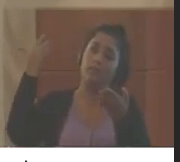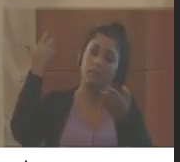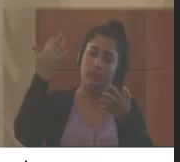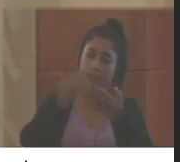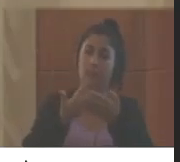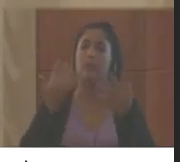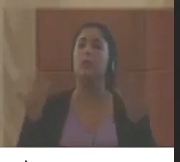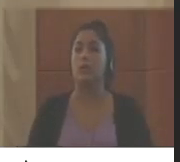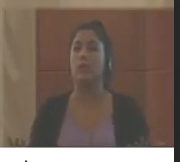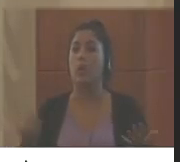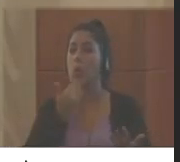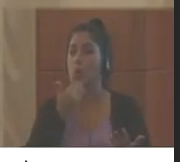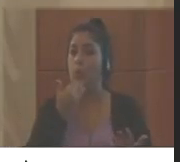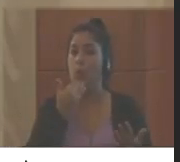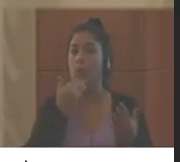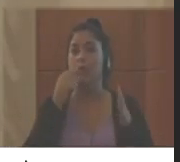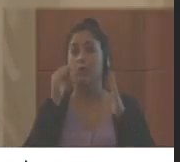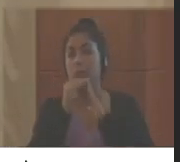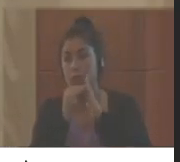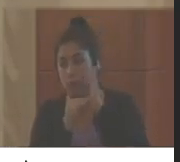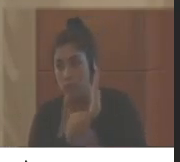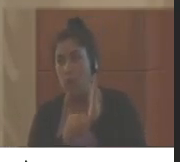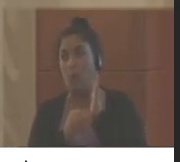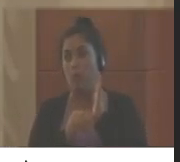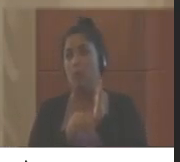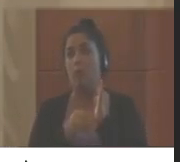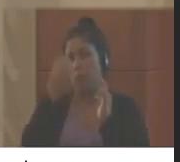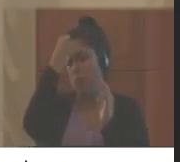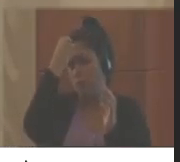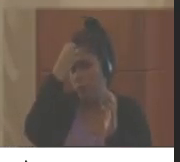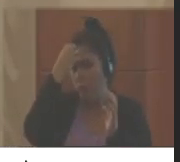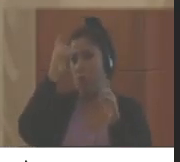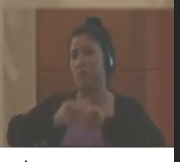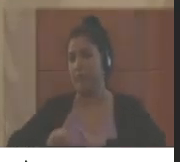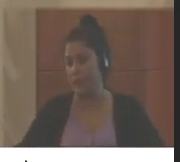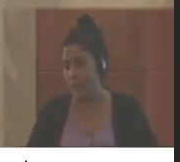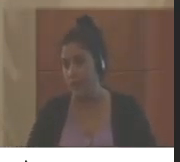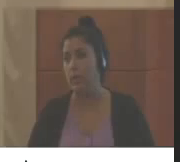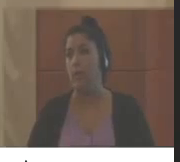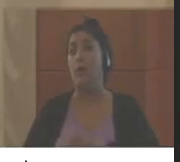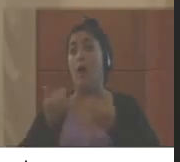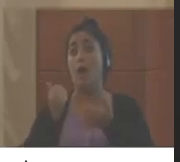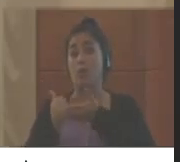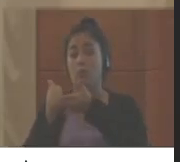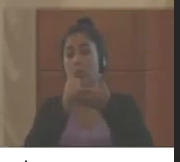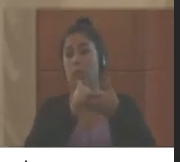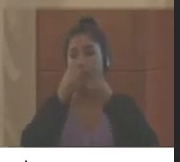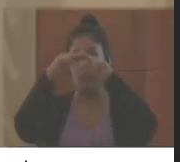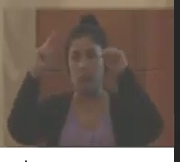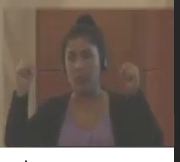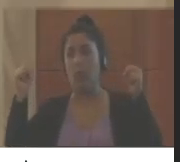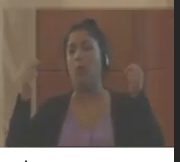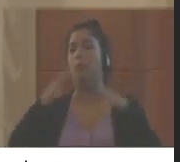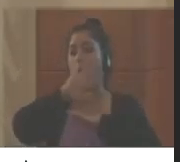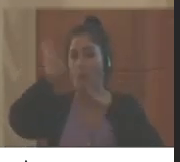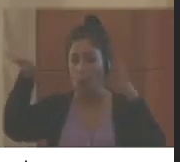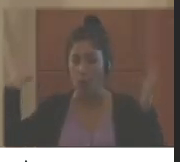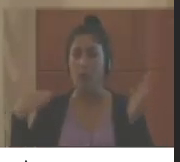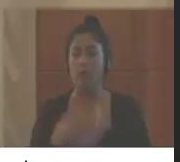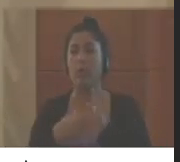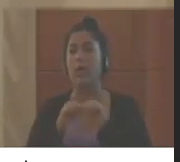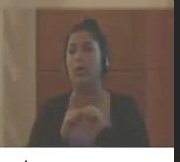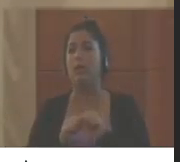need other elements, and that's the will of the context, of the general context of the country itself, so that it can become